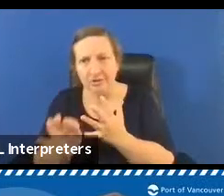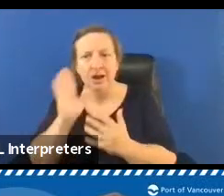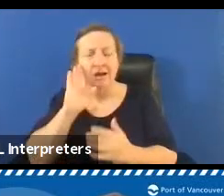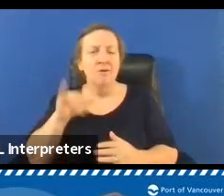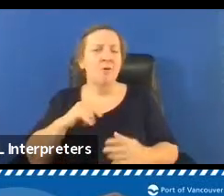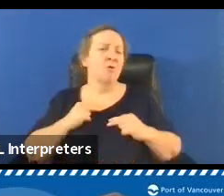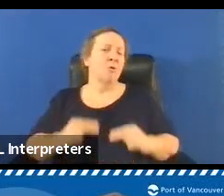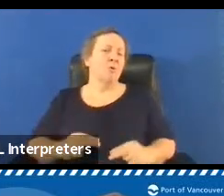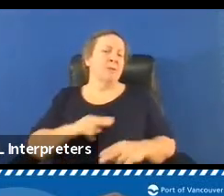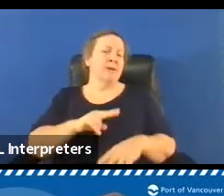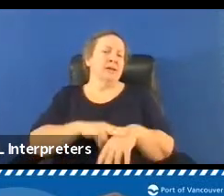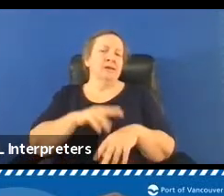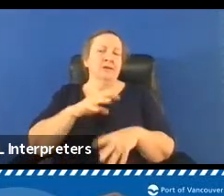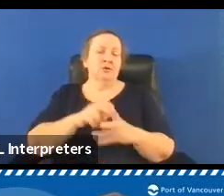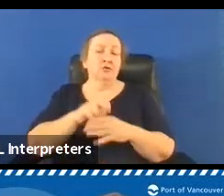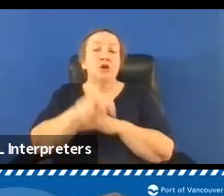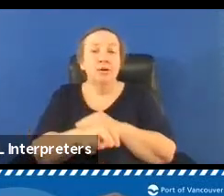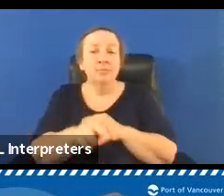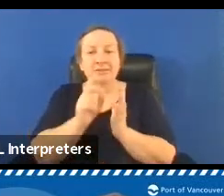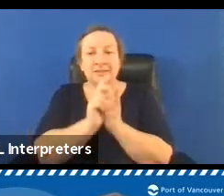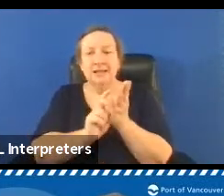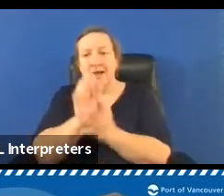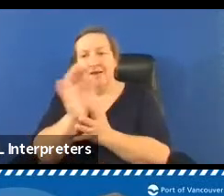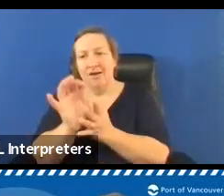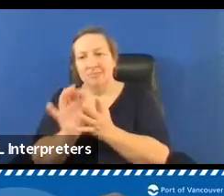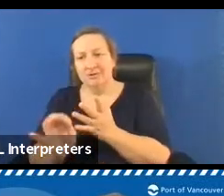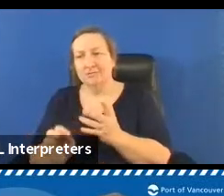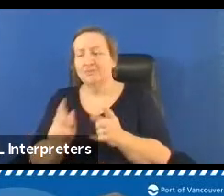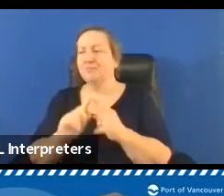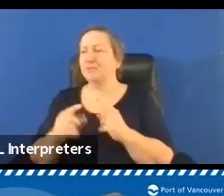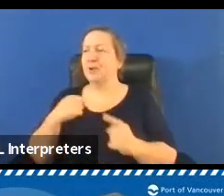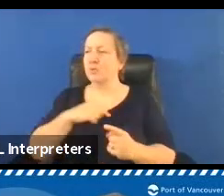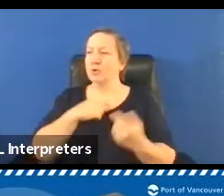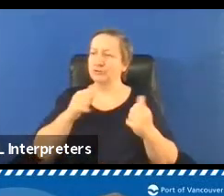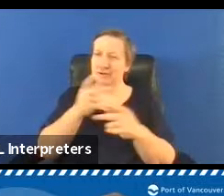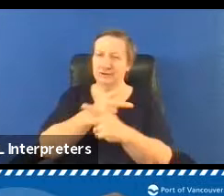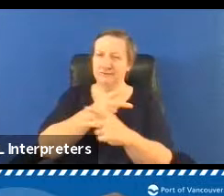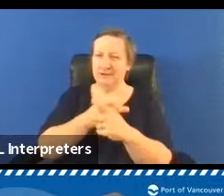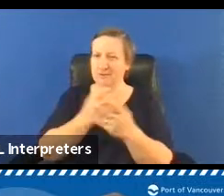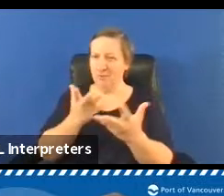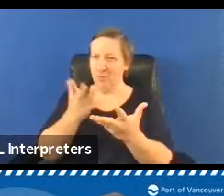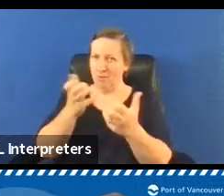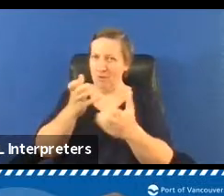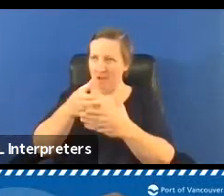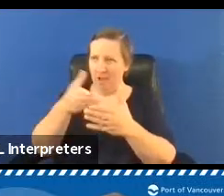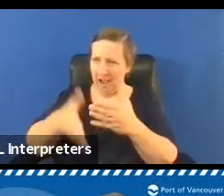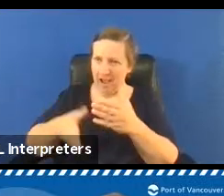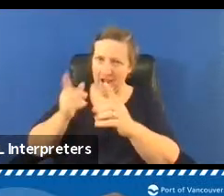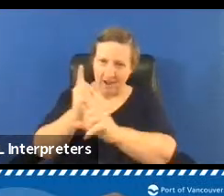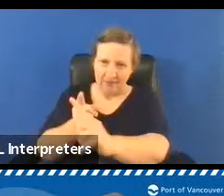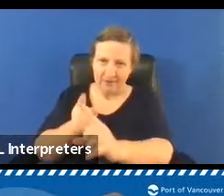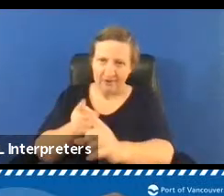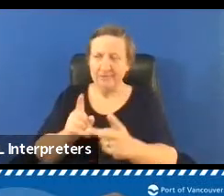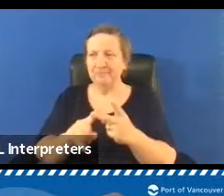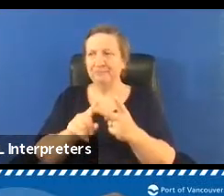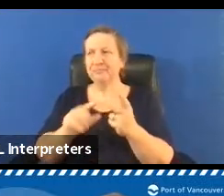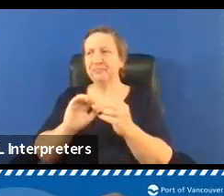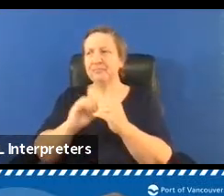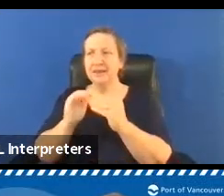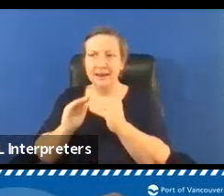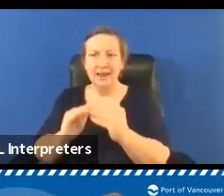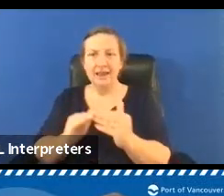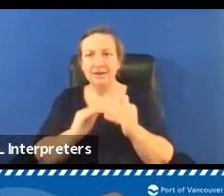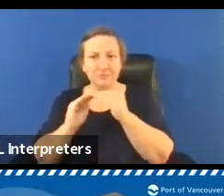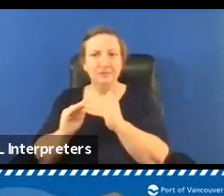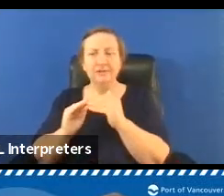to jump to the design options. But certainly, as we are trying to figure out what our desired outcomes are and how equity